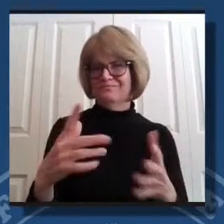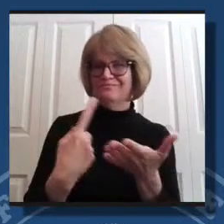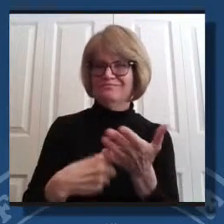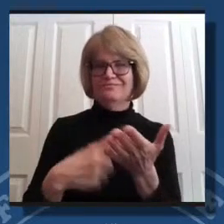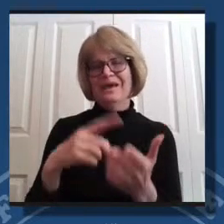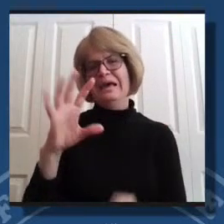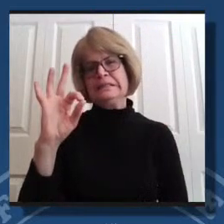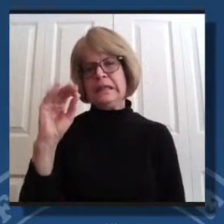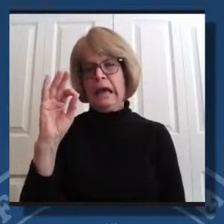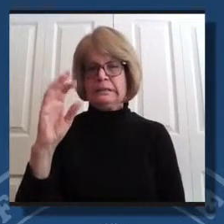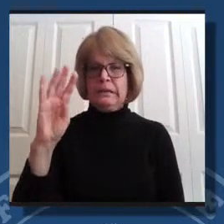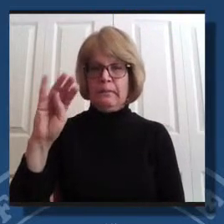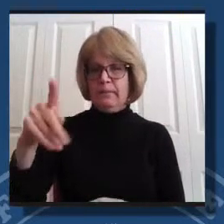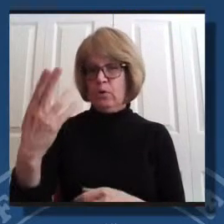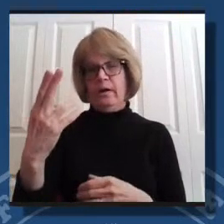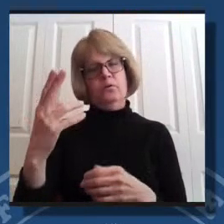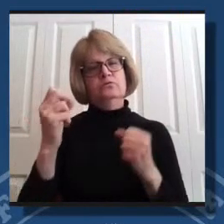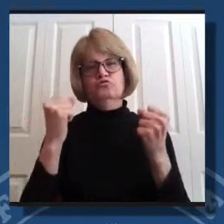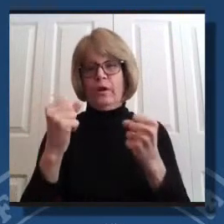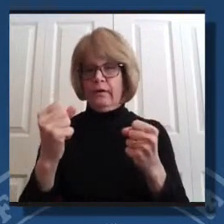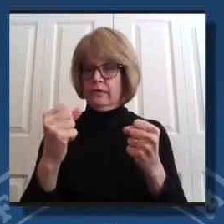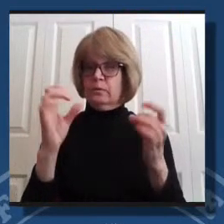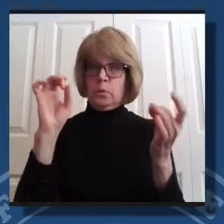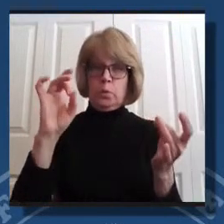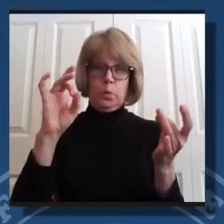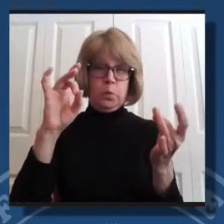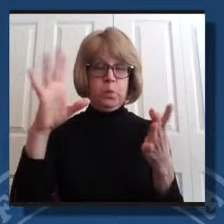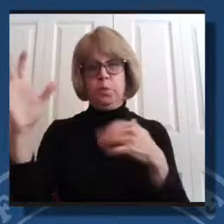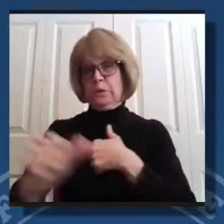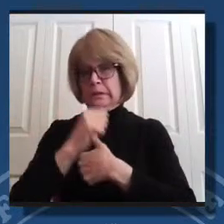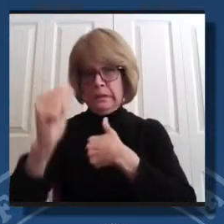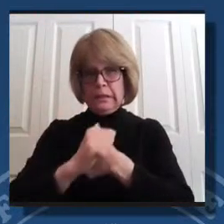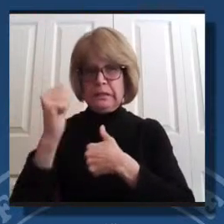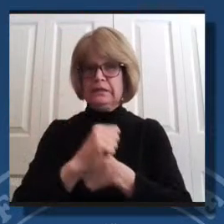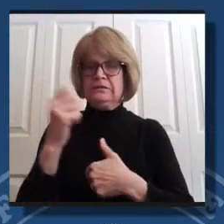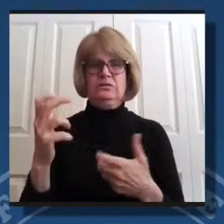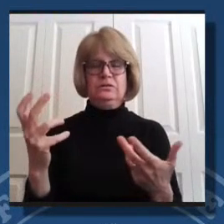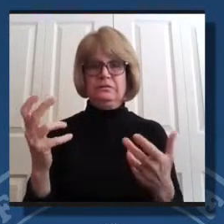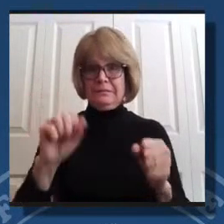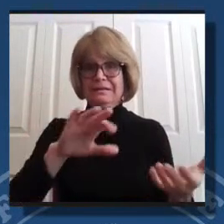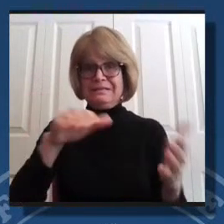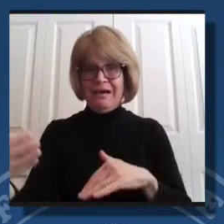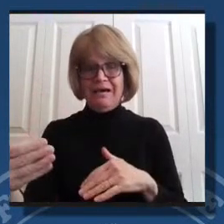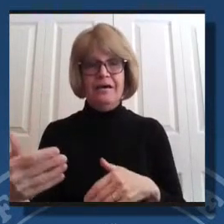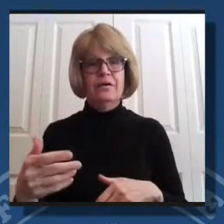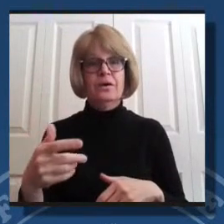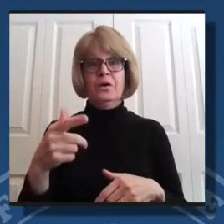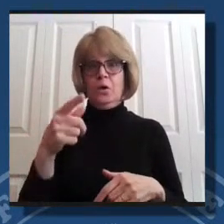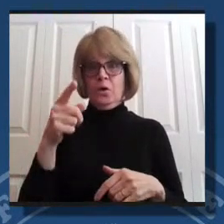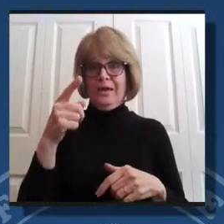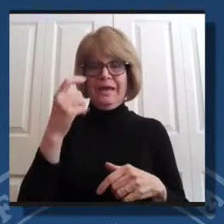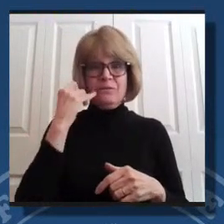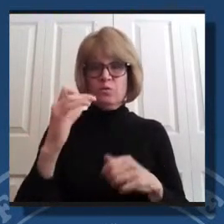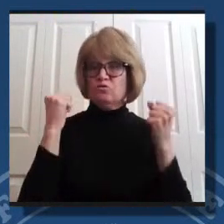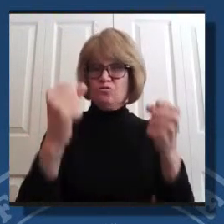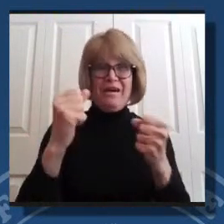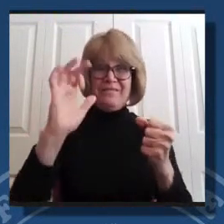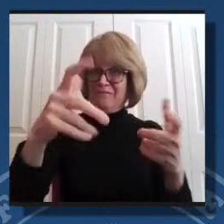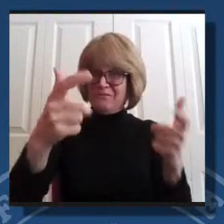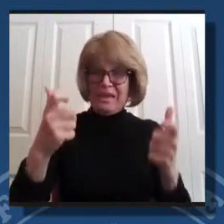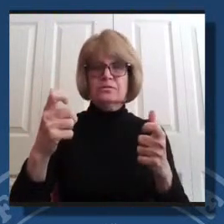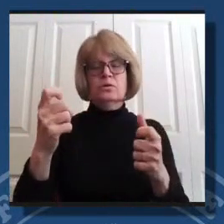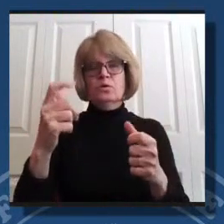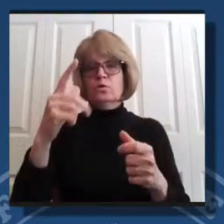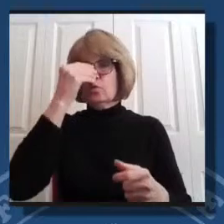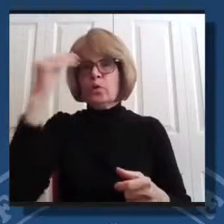and we just need to let people understand that you're endangering my life. You have no regard for my